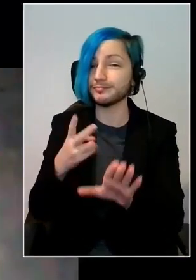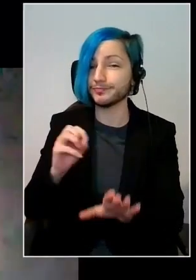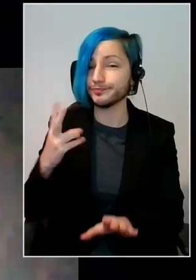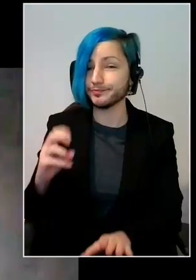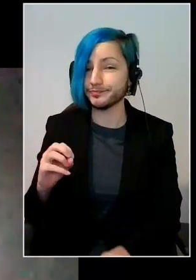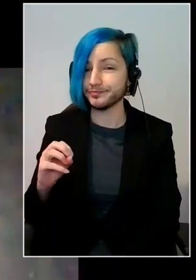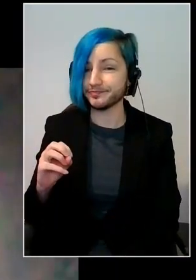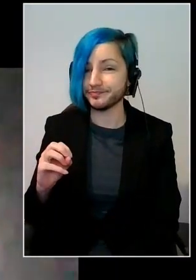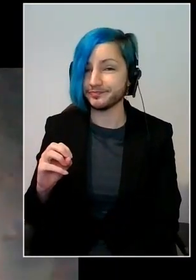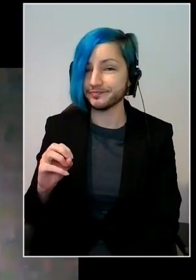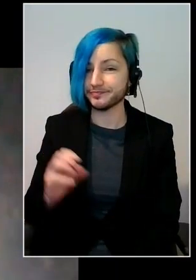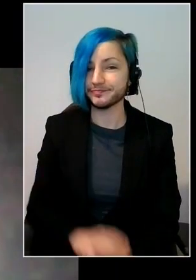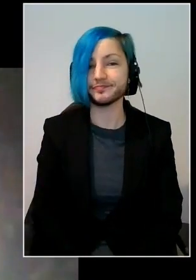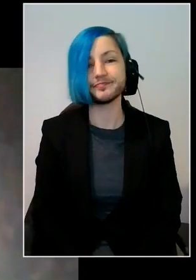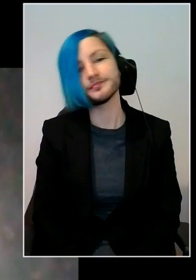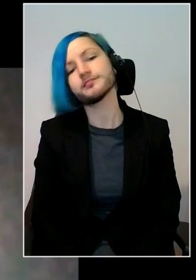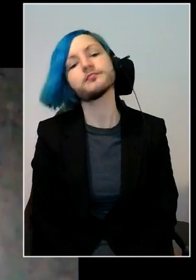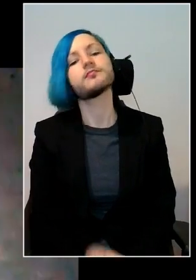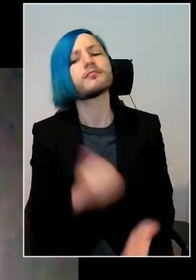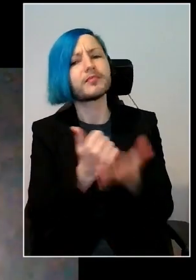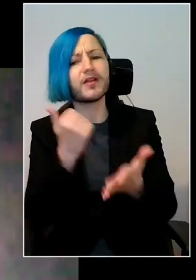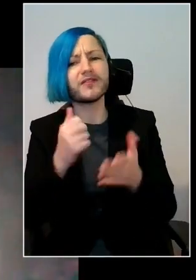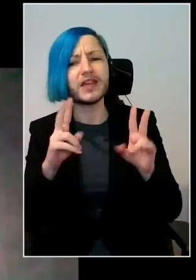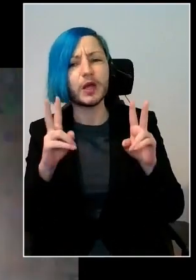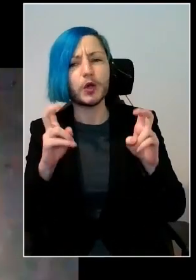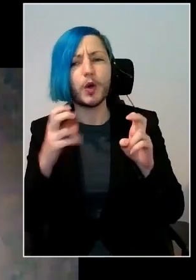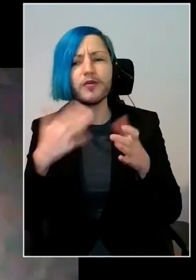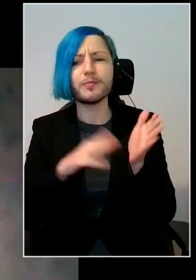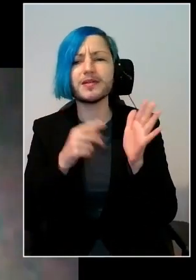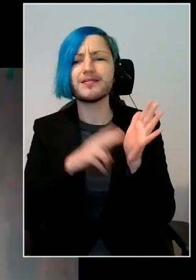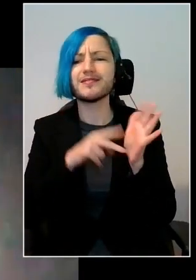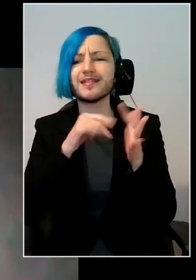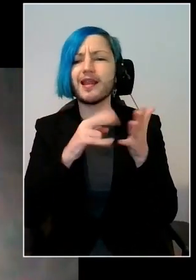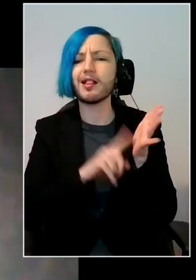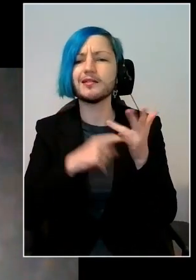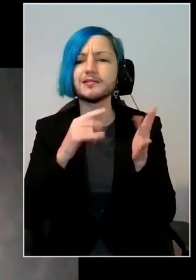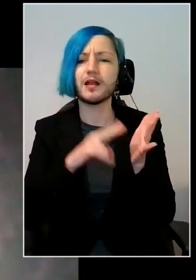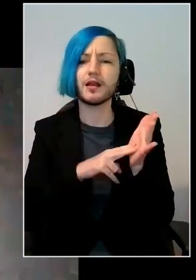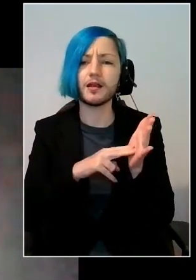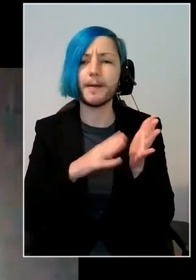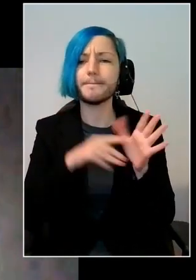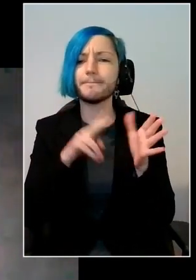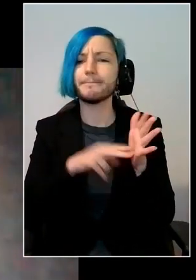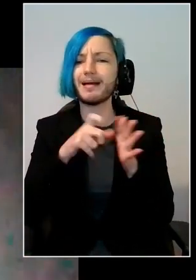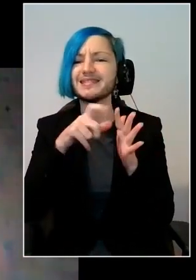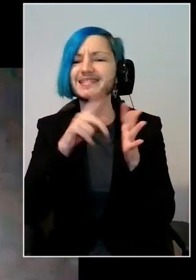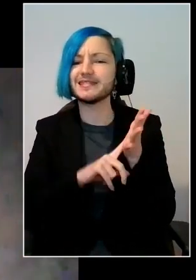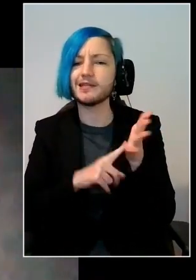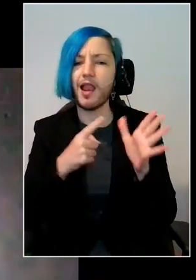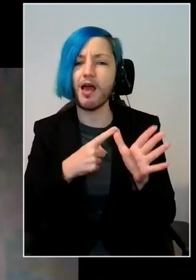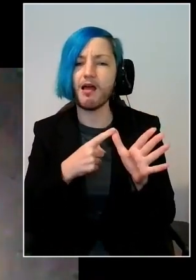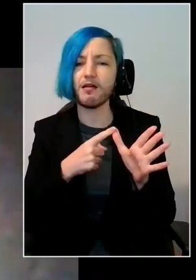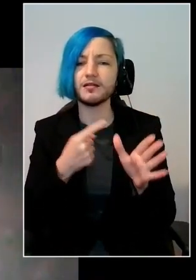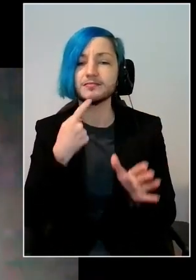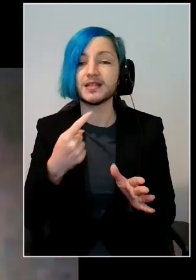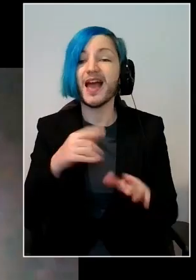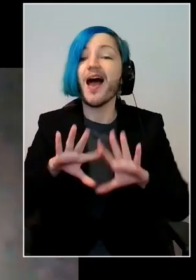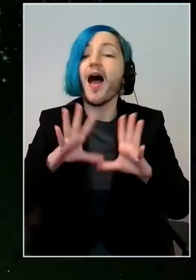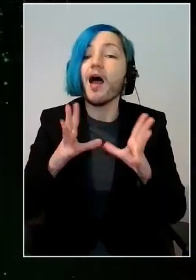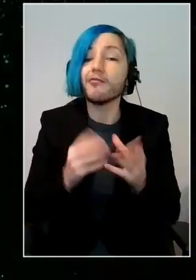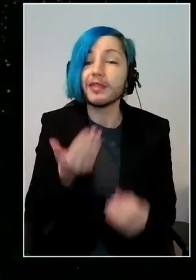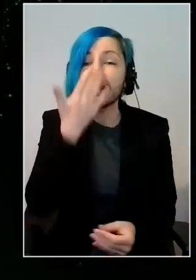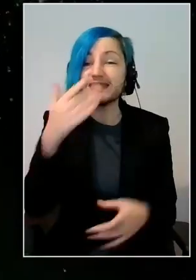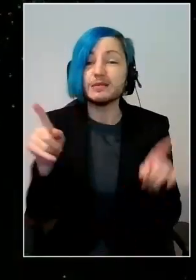I think there's a great quote from Nelson Mandela that goes along the lines of everything seems impossible until it's